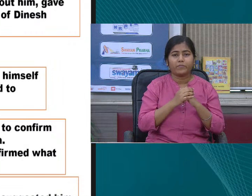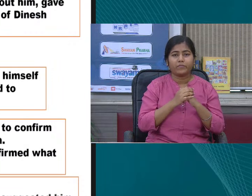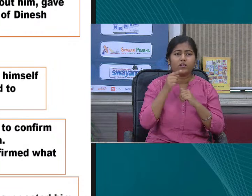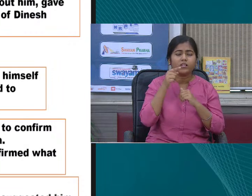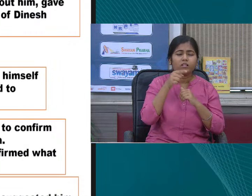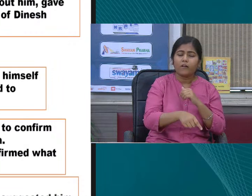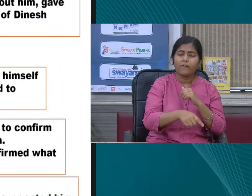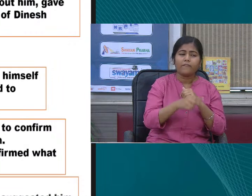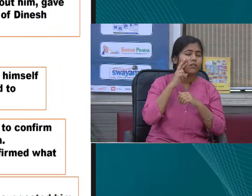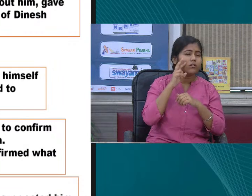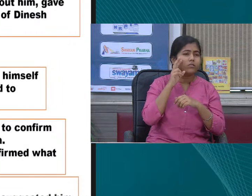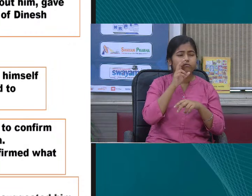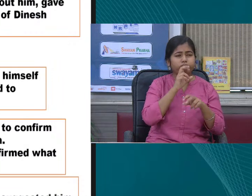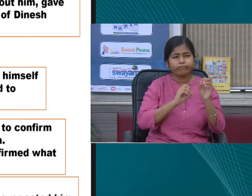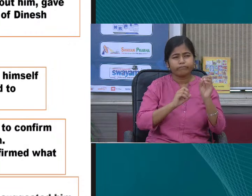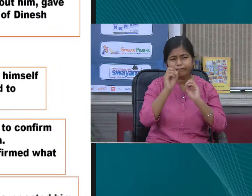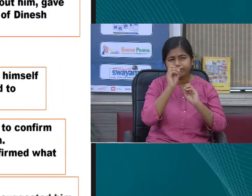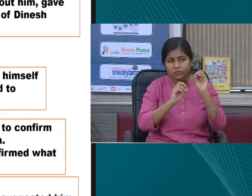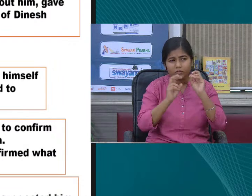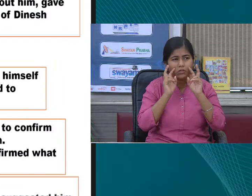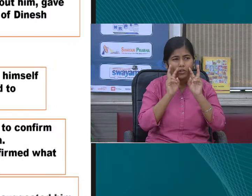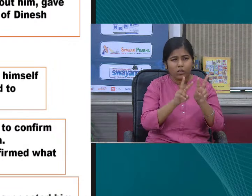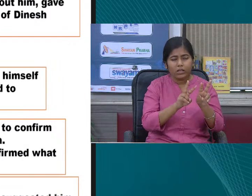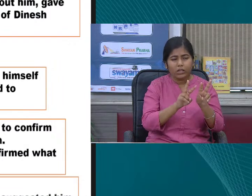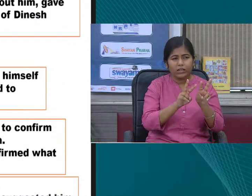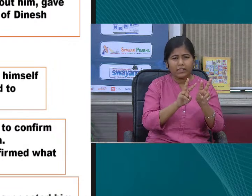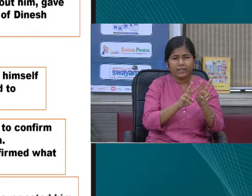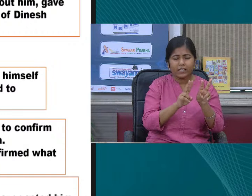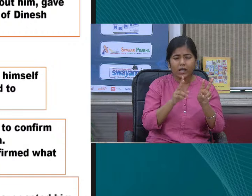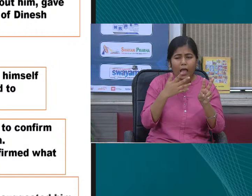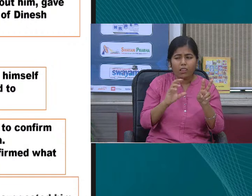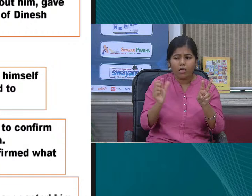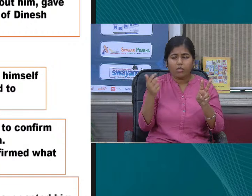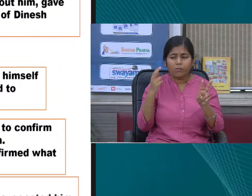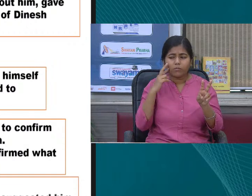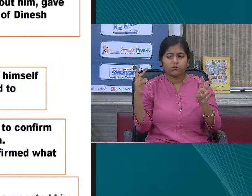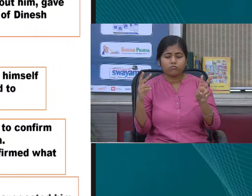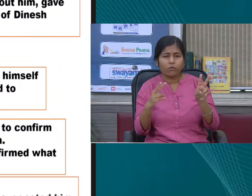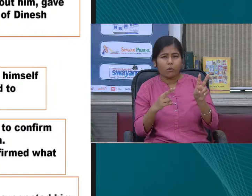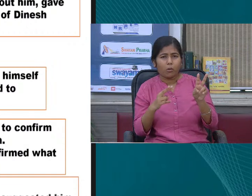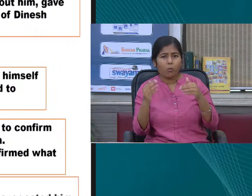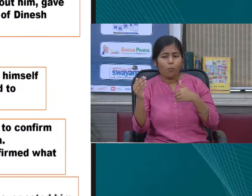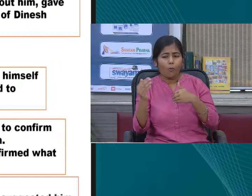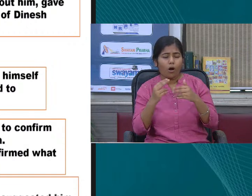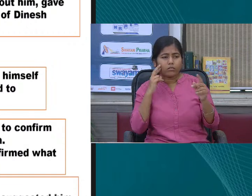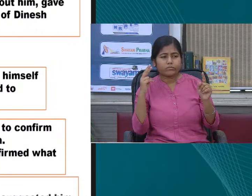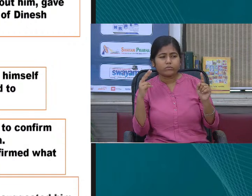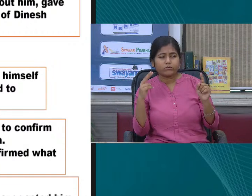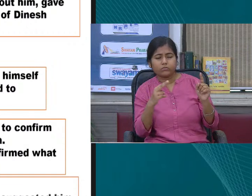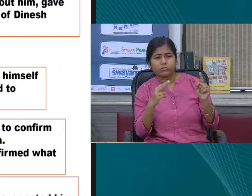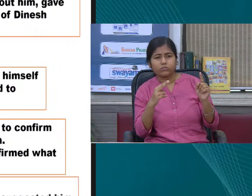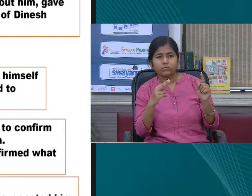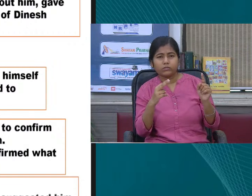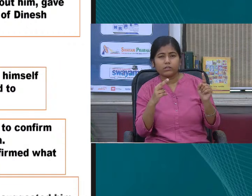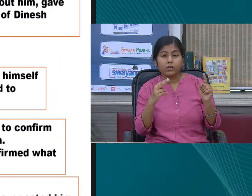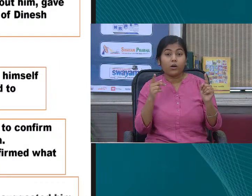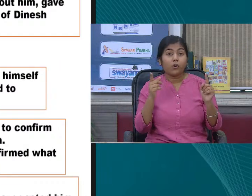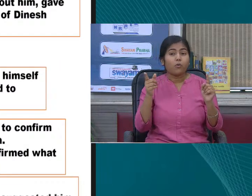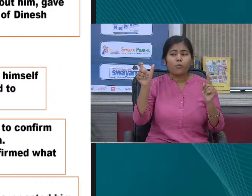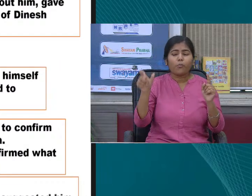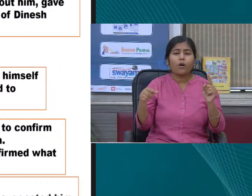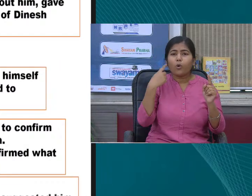has observed that somebody is watching him closely, observing him closely. And that person